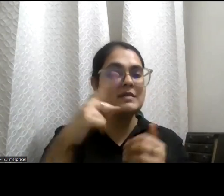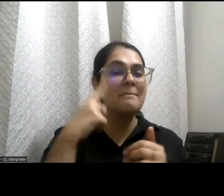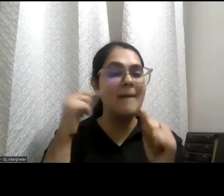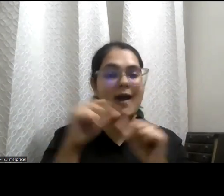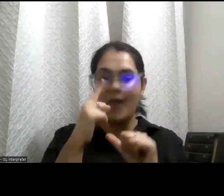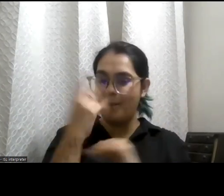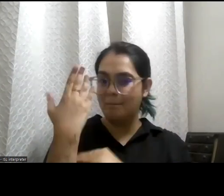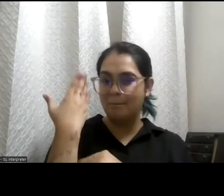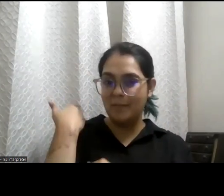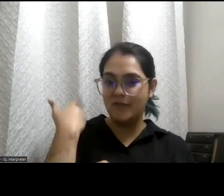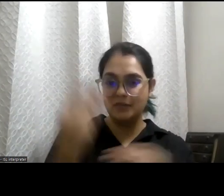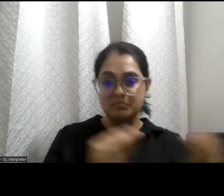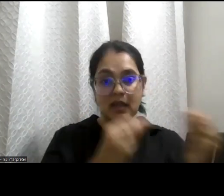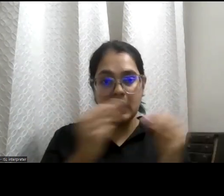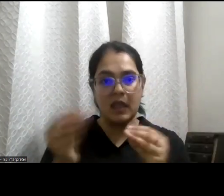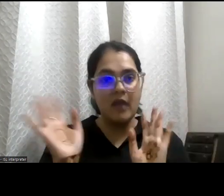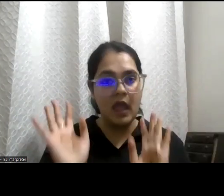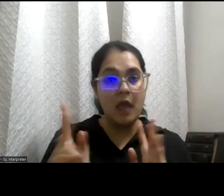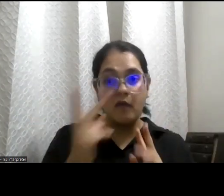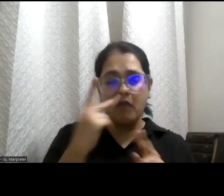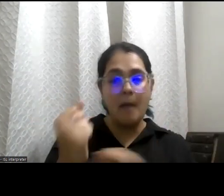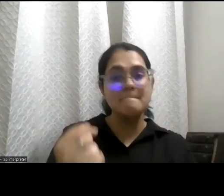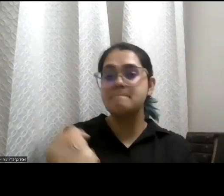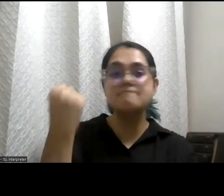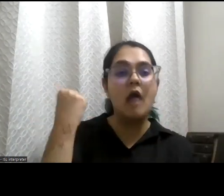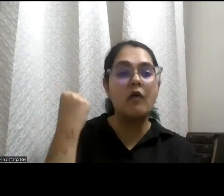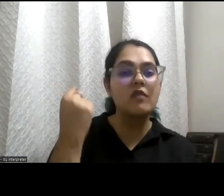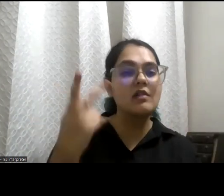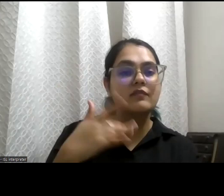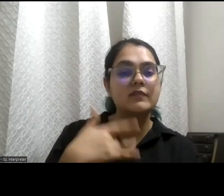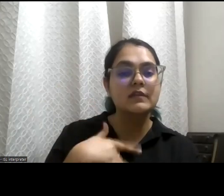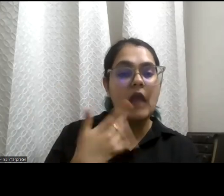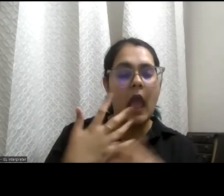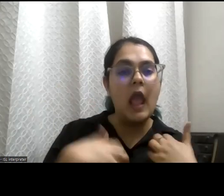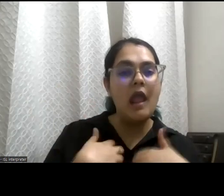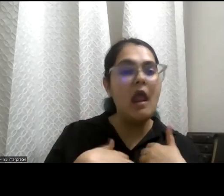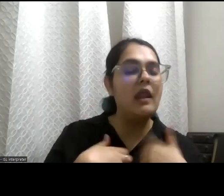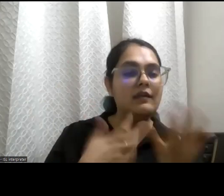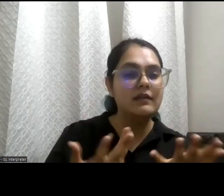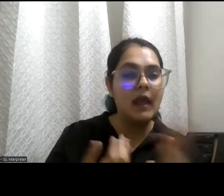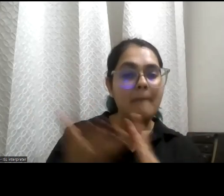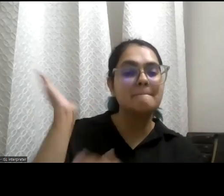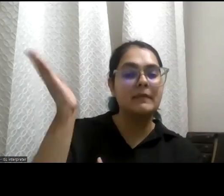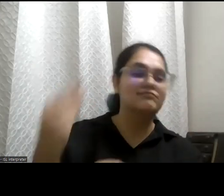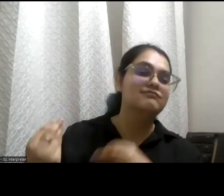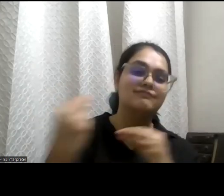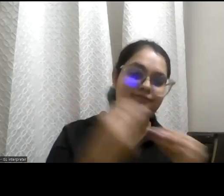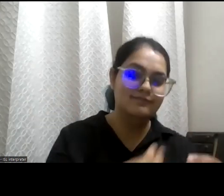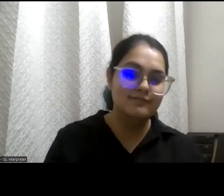who has just now given a very brief, very powerful, and very, very interesting presentation. So